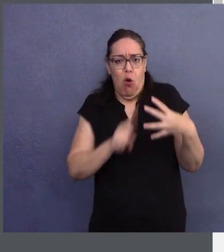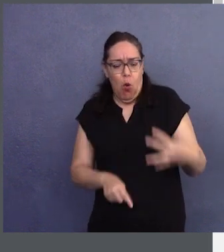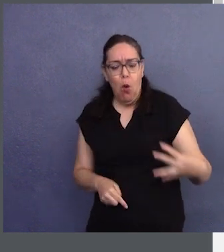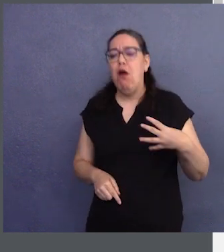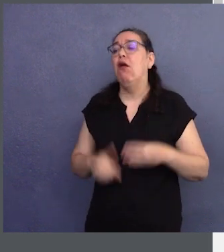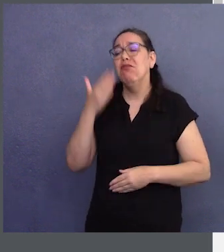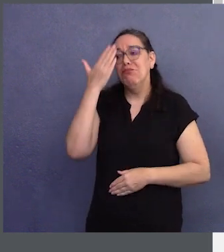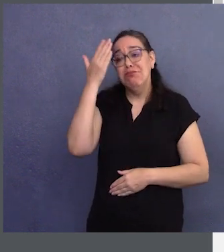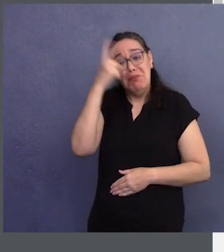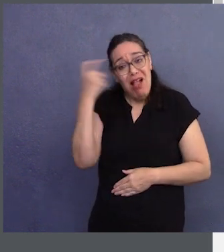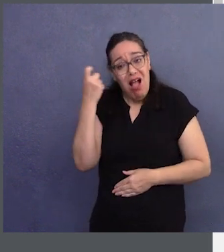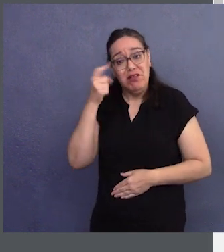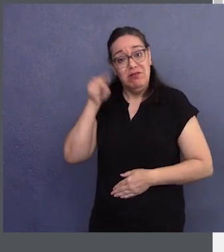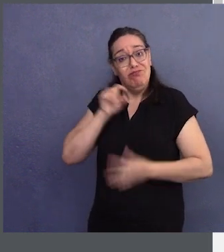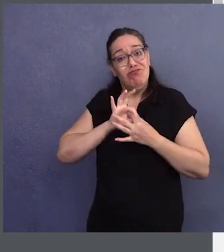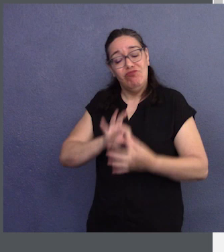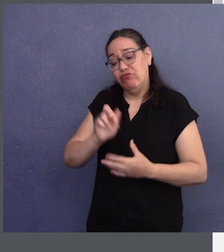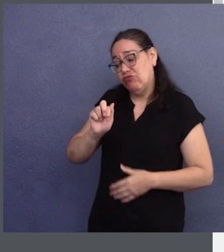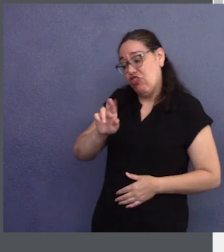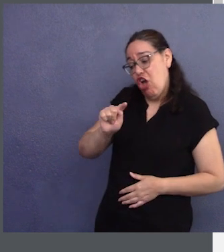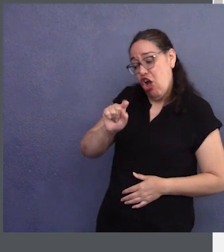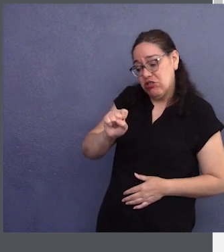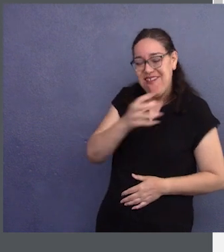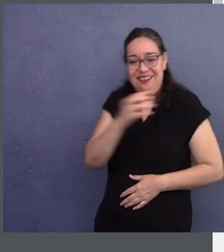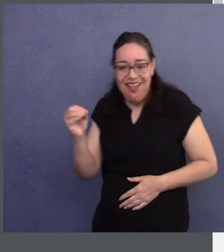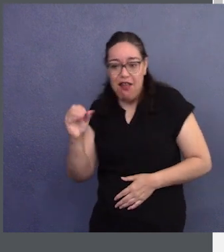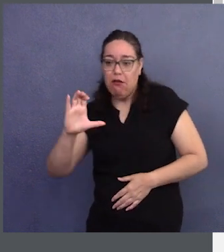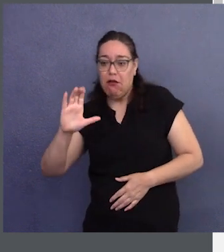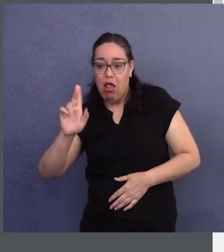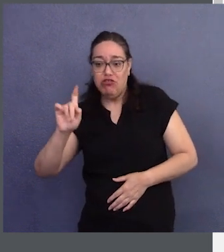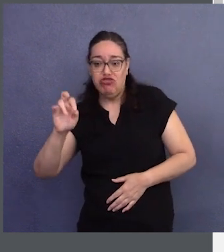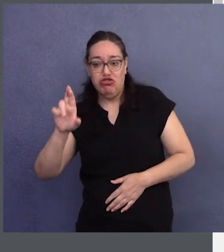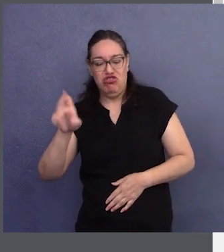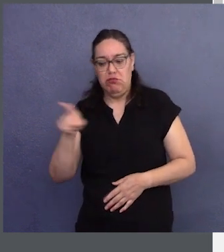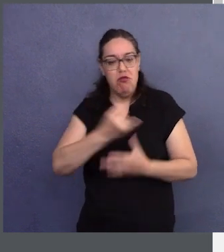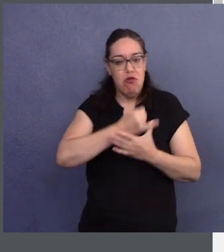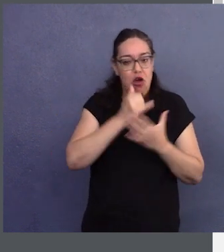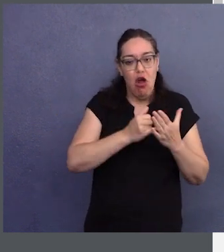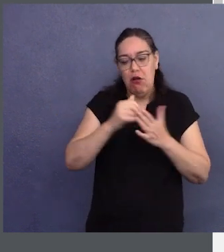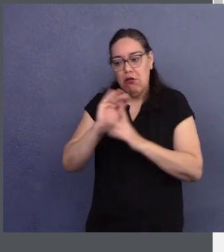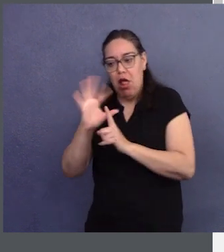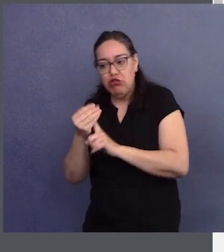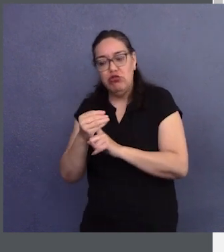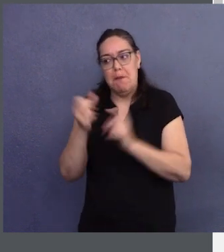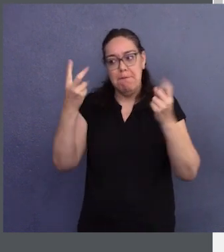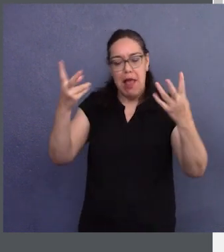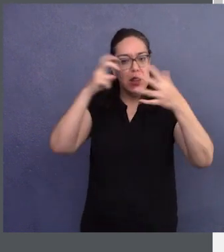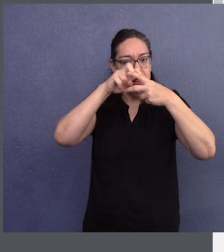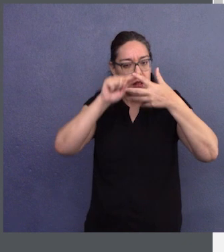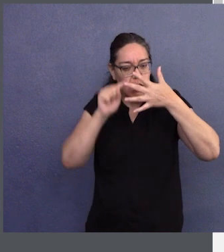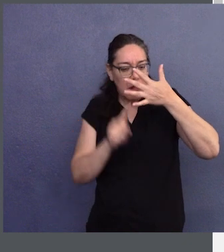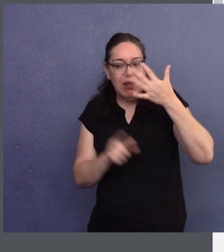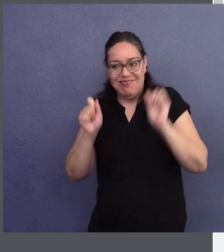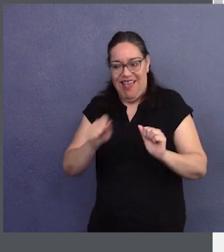because it is about arts and culture, I think a lot of the different issue areas will kind of fall into one of those